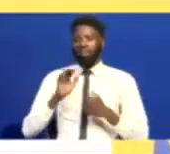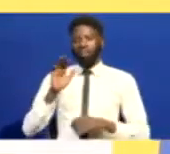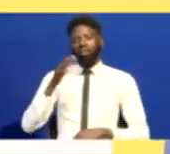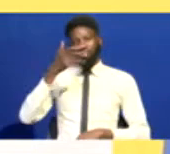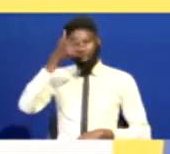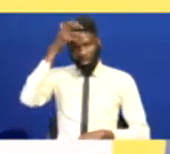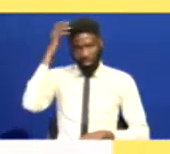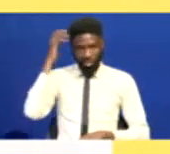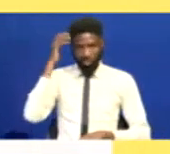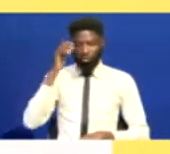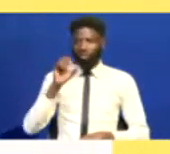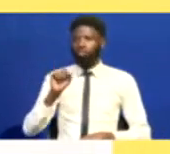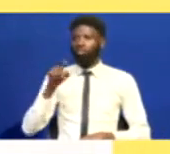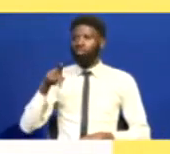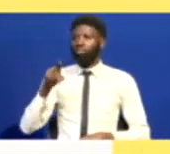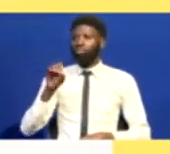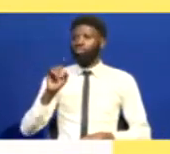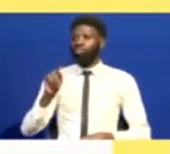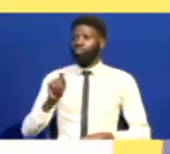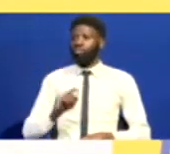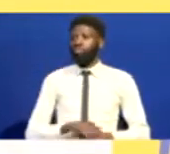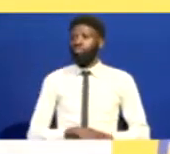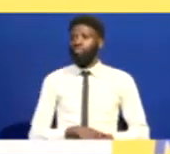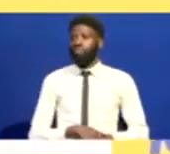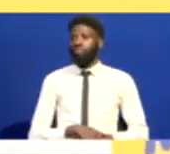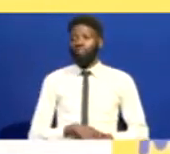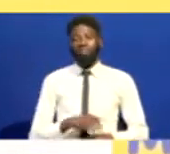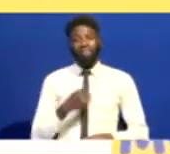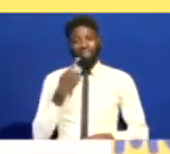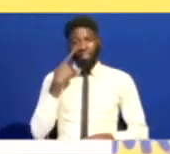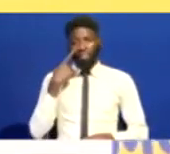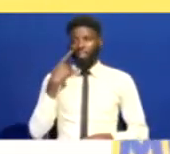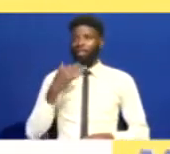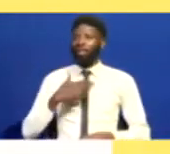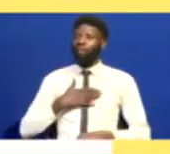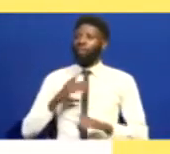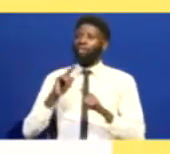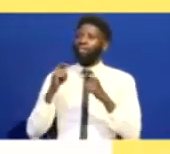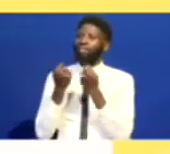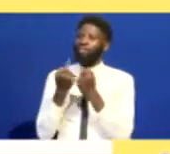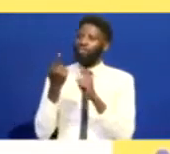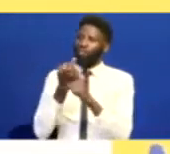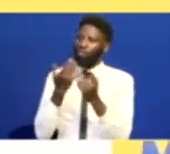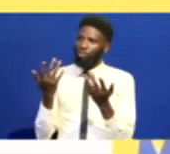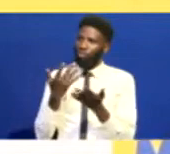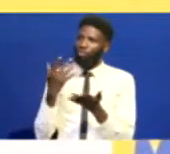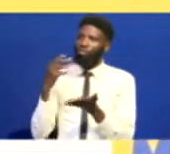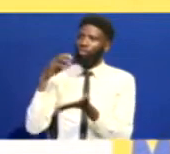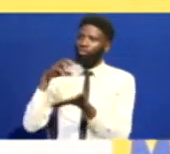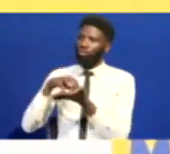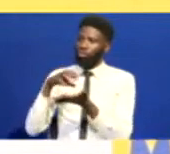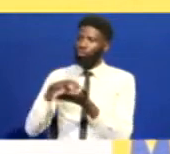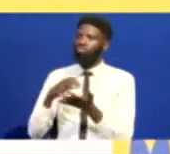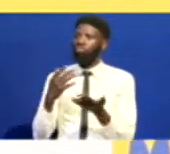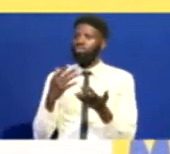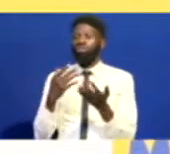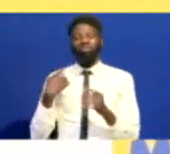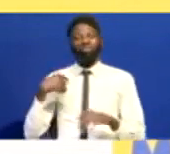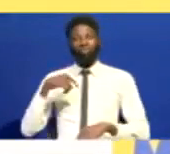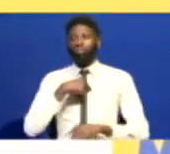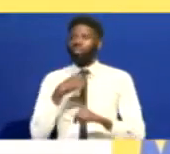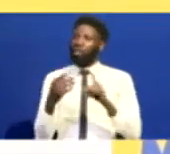Ukiangalia masingara labda ya timu yetu mahali tunatoka, it is a good achievement